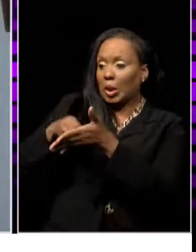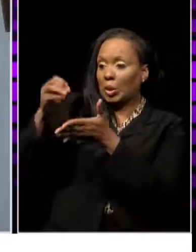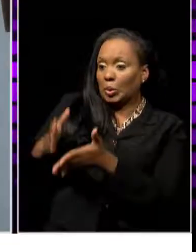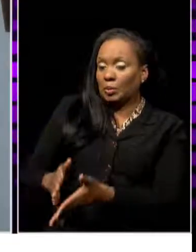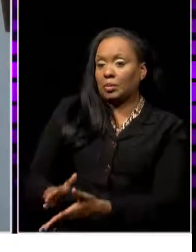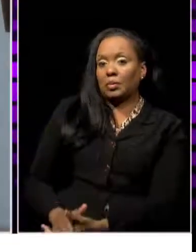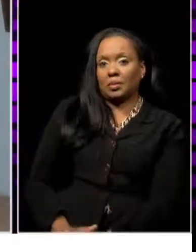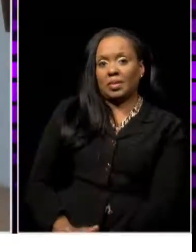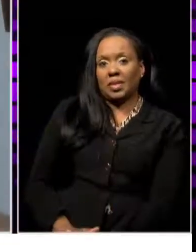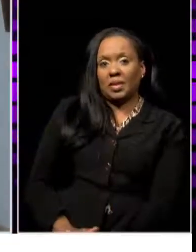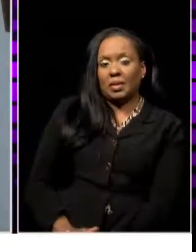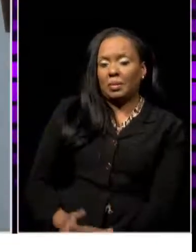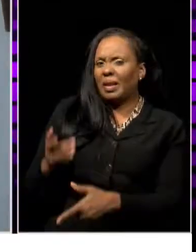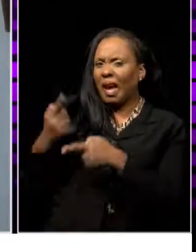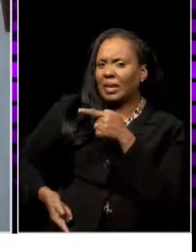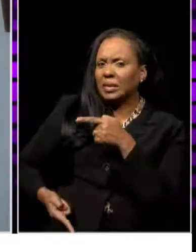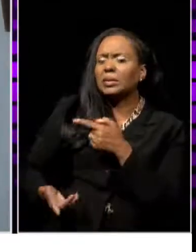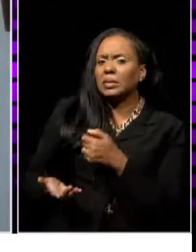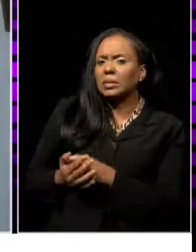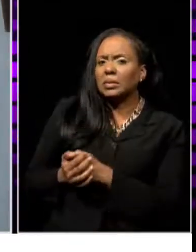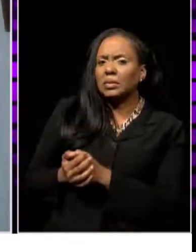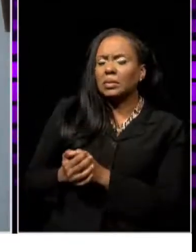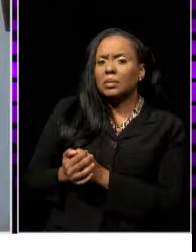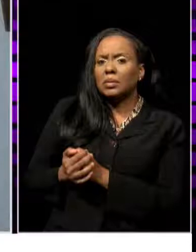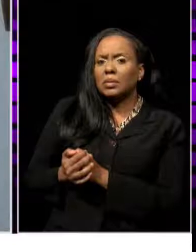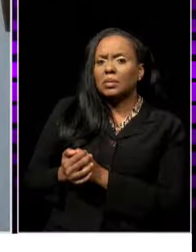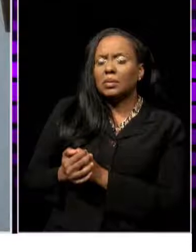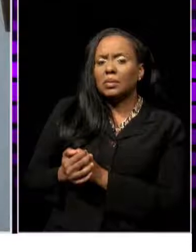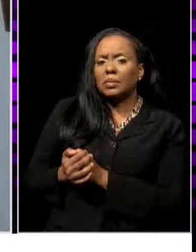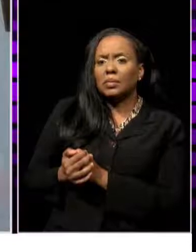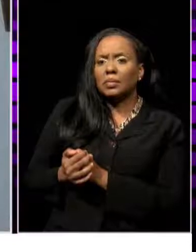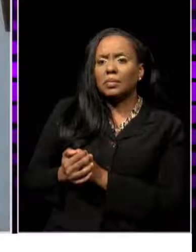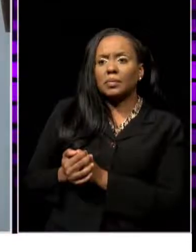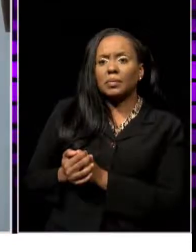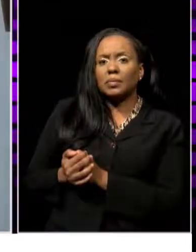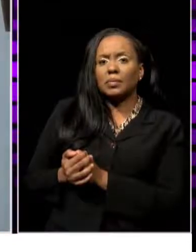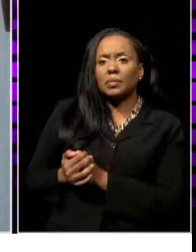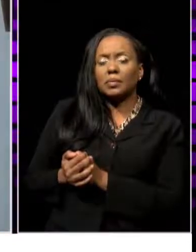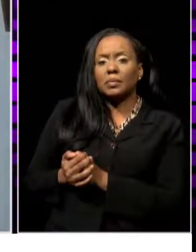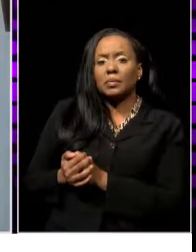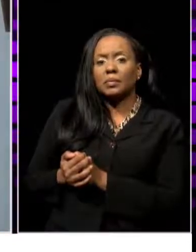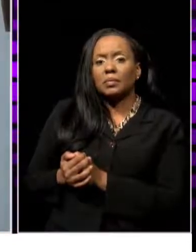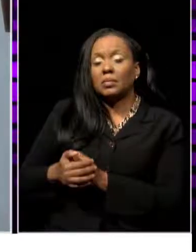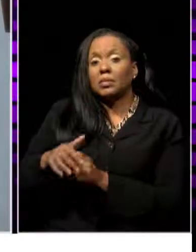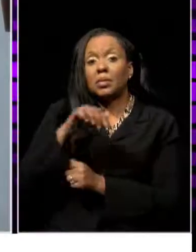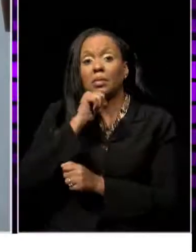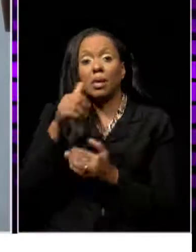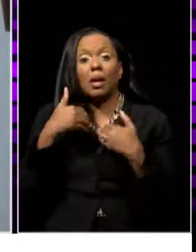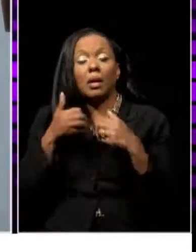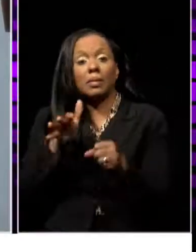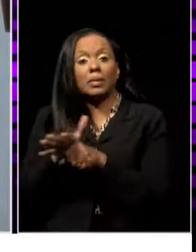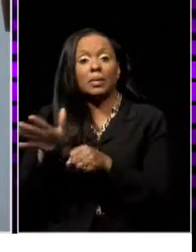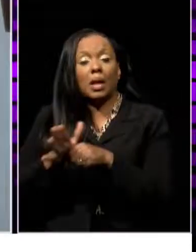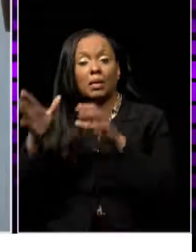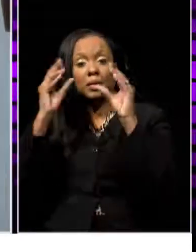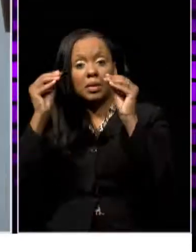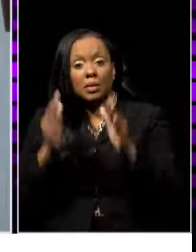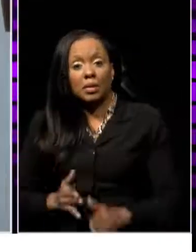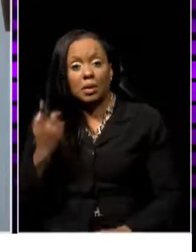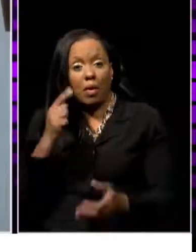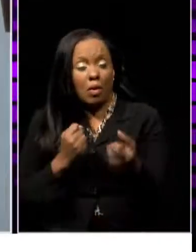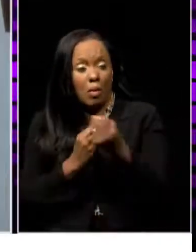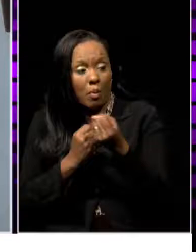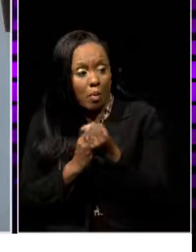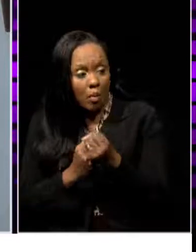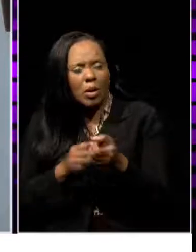there are not enough teachers to give that support to the student. So at home, the parents